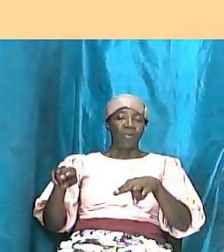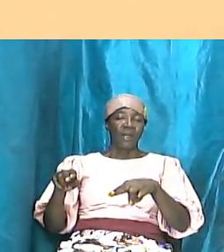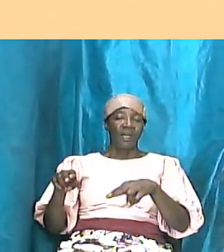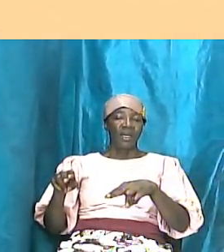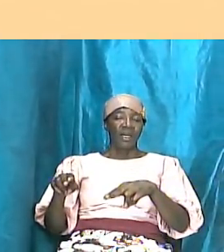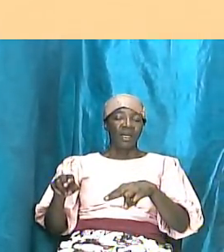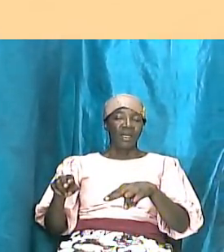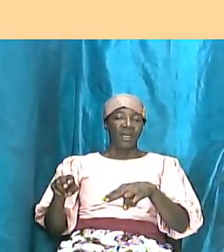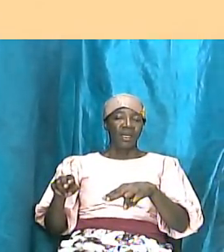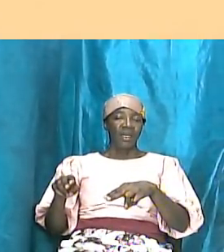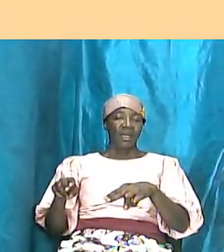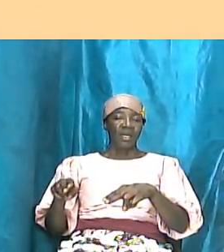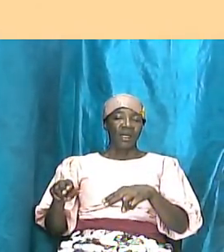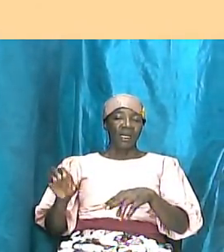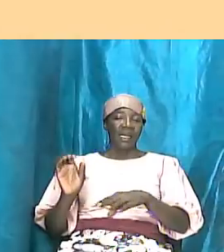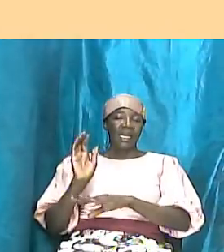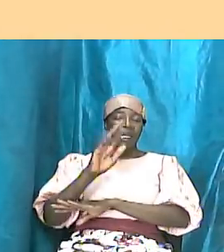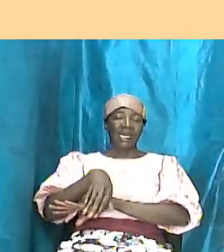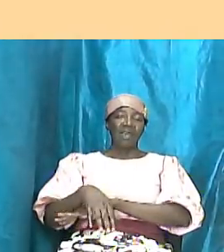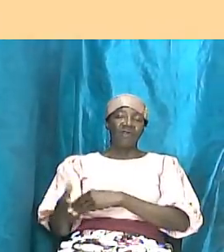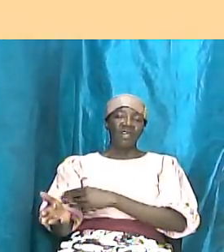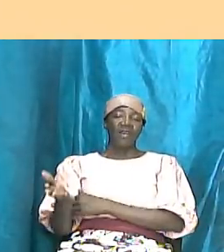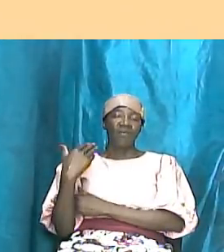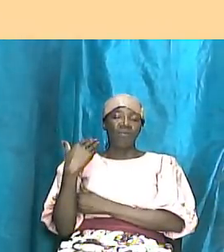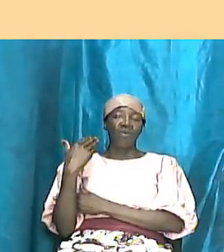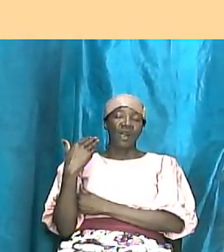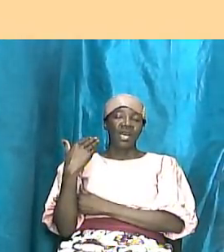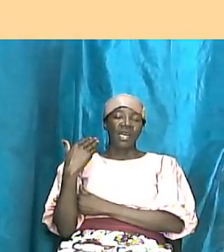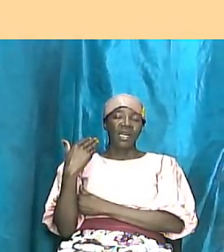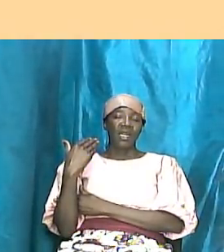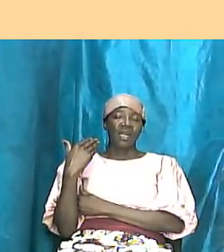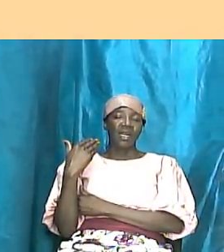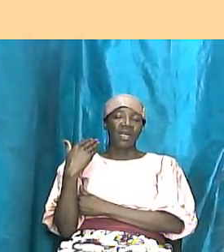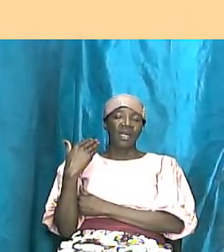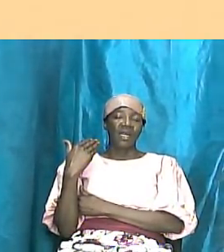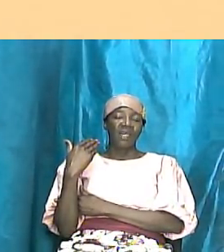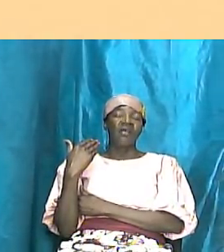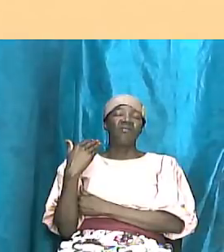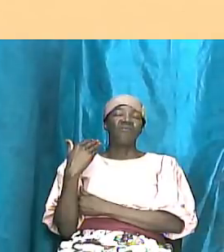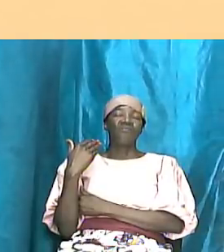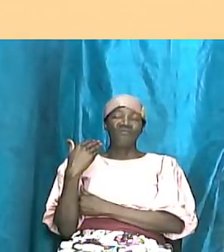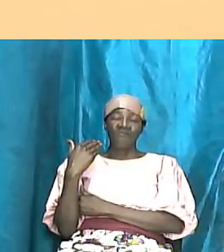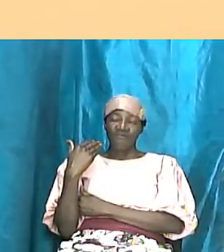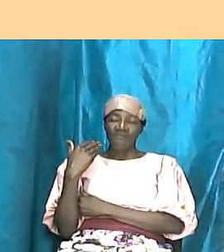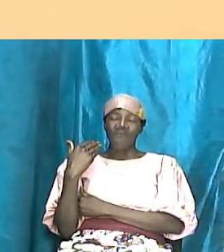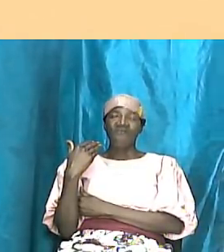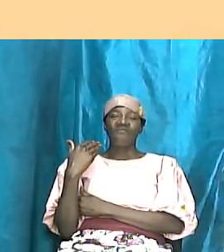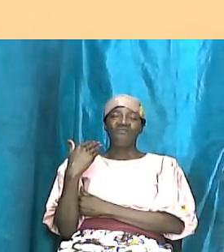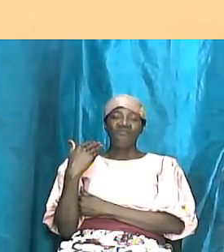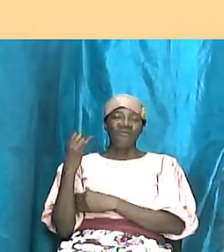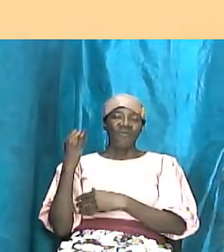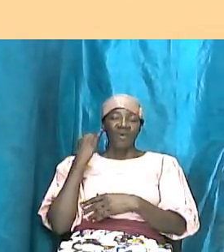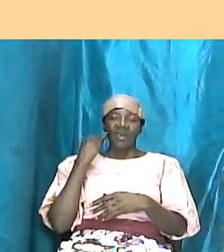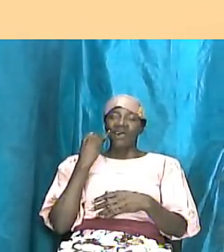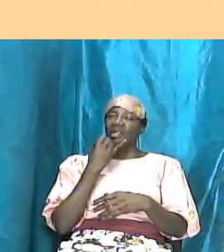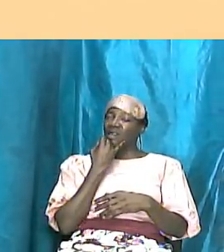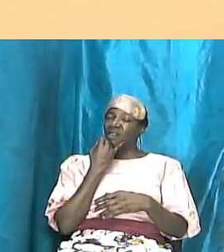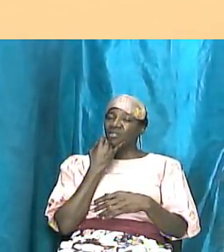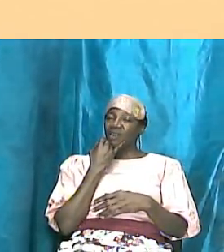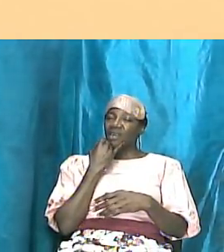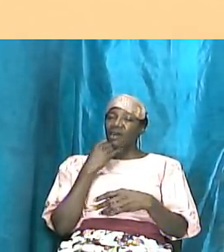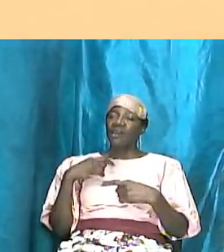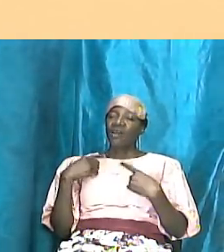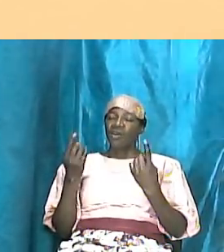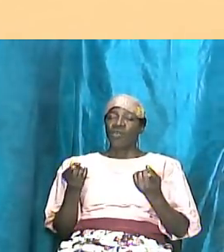was implemented, evening and the morning, the redemptive process took place. With Israel, when they were to go